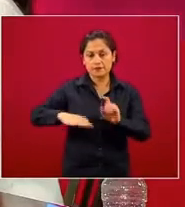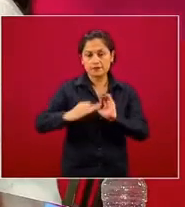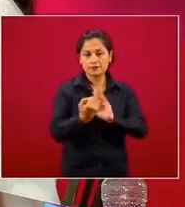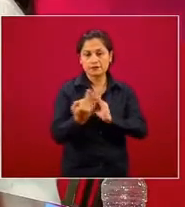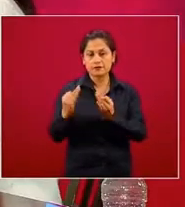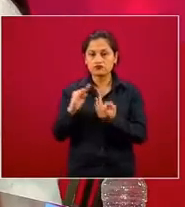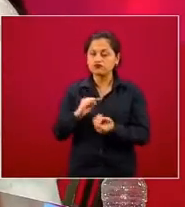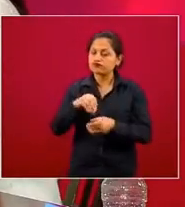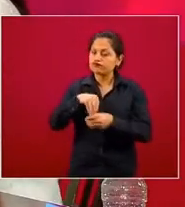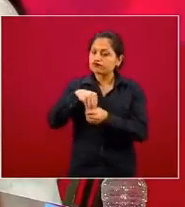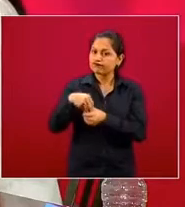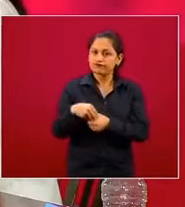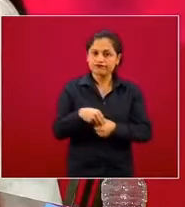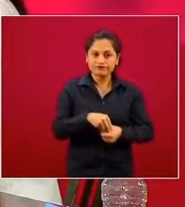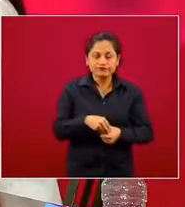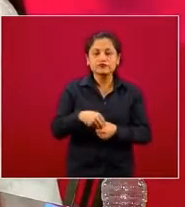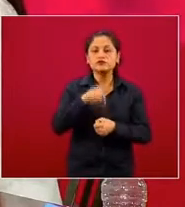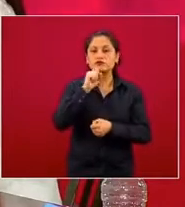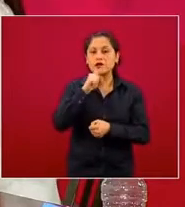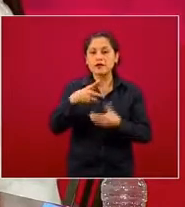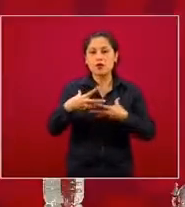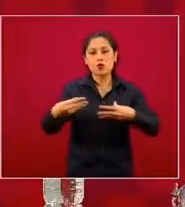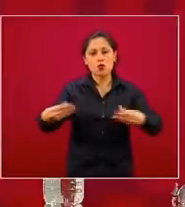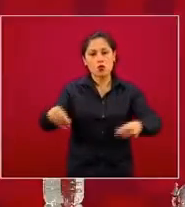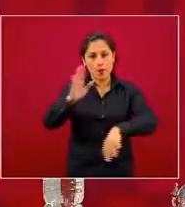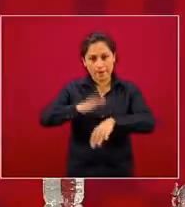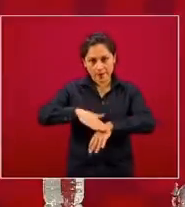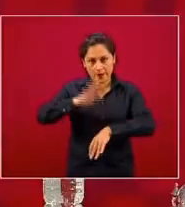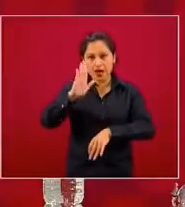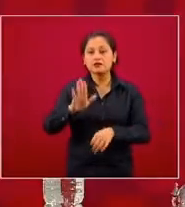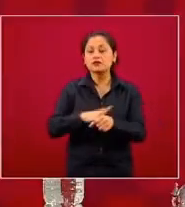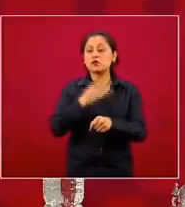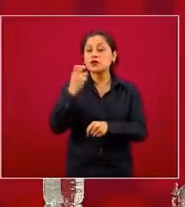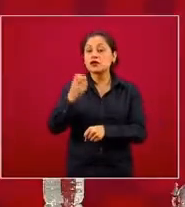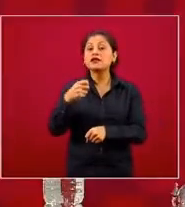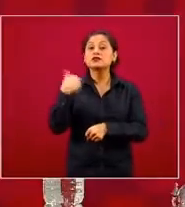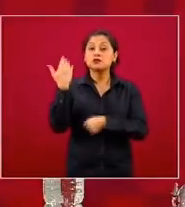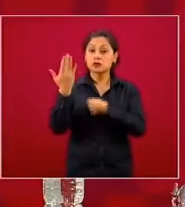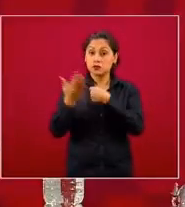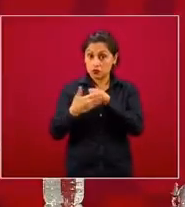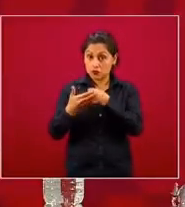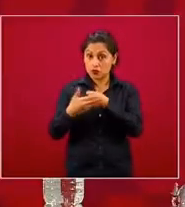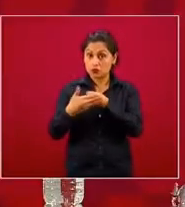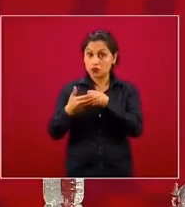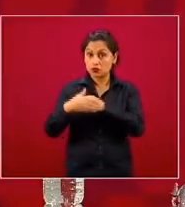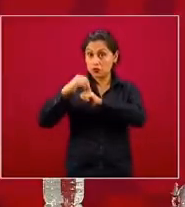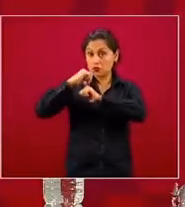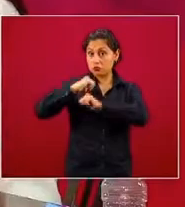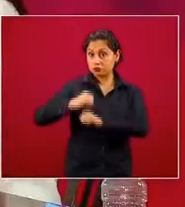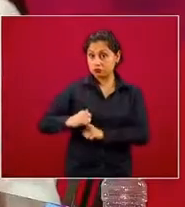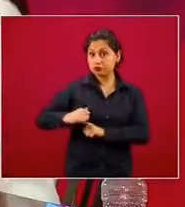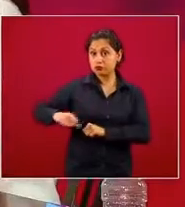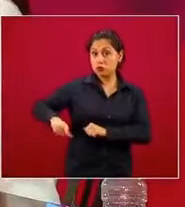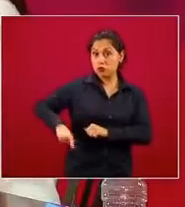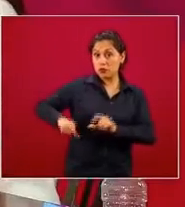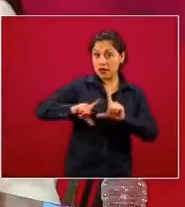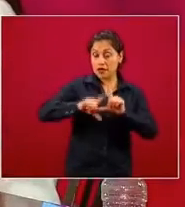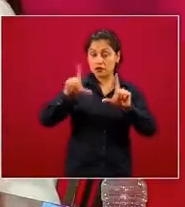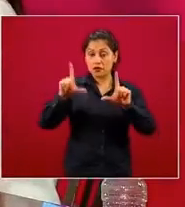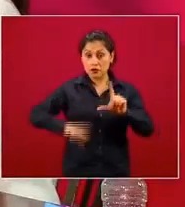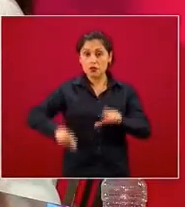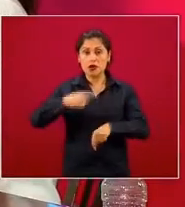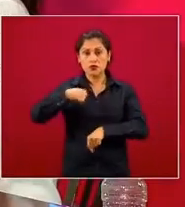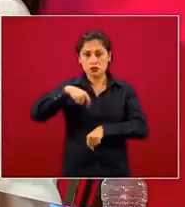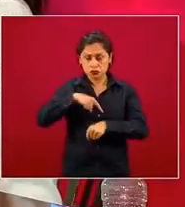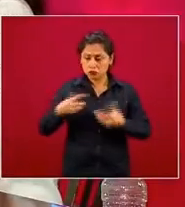that we Y have, de acuerdo we con la will have a información que tenemos, reopening that pues is va a haber being una apertura que coordinated está by the siendo Mexican coordinada por el government and gobierno de in which México y que we are nosotros participating as well.